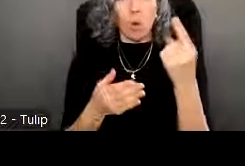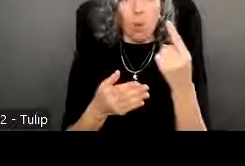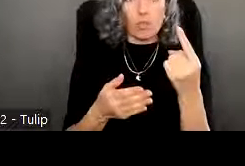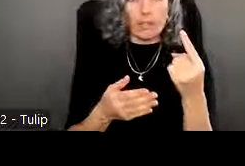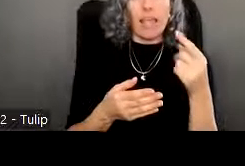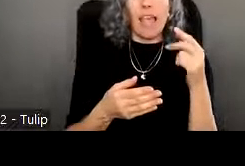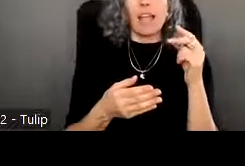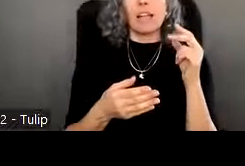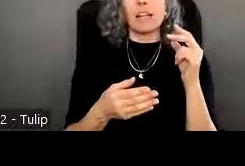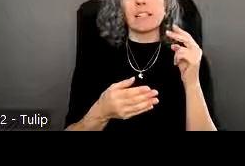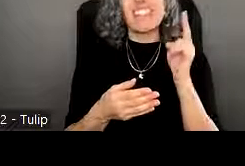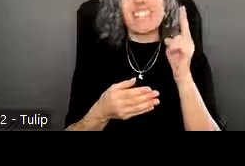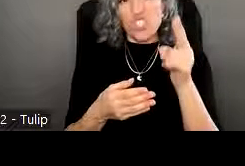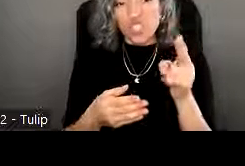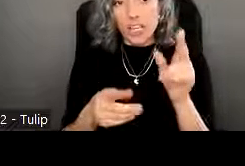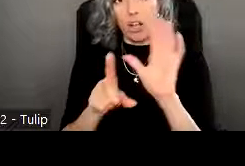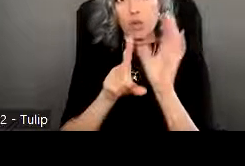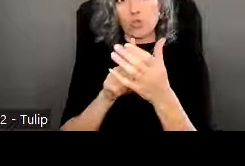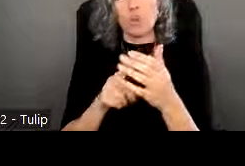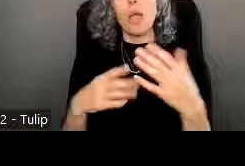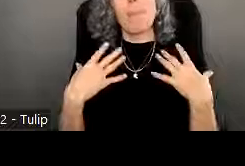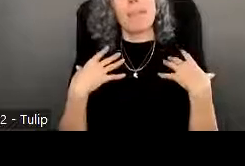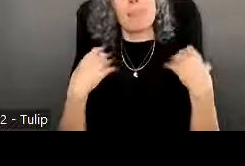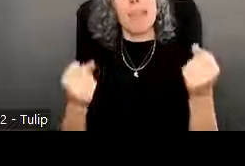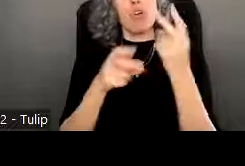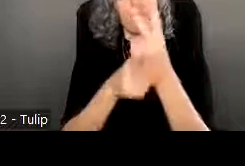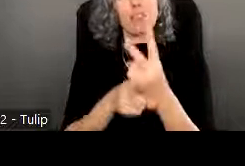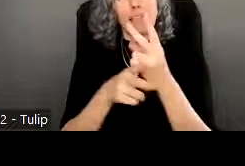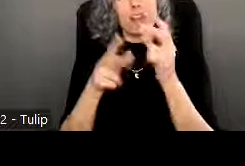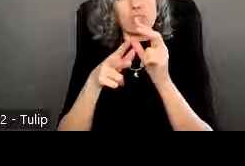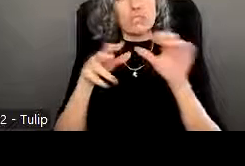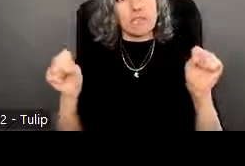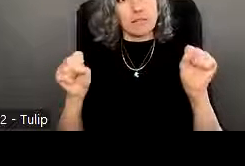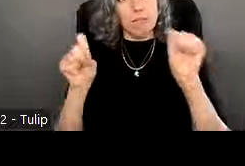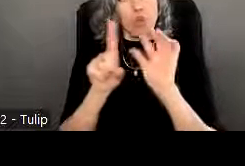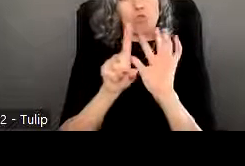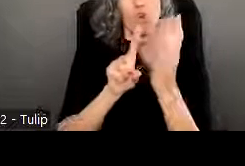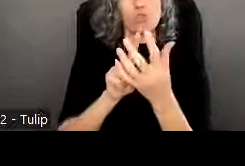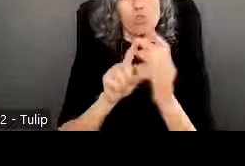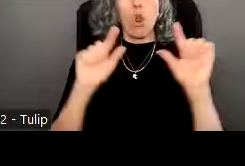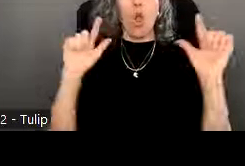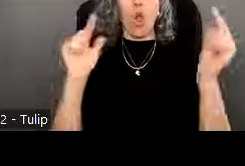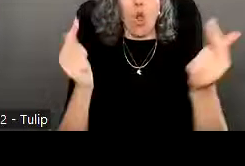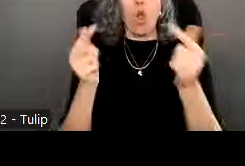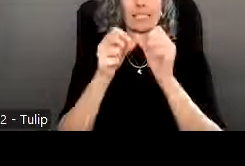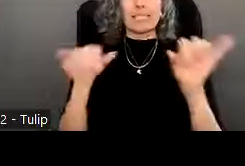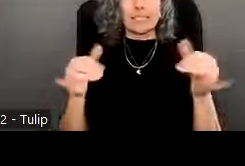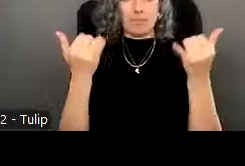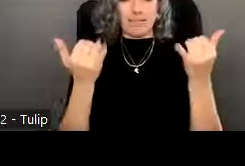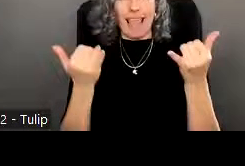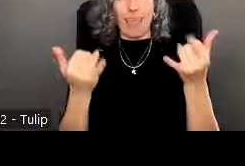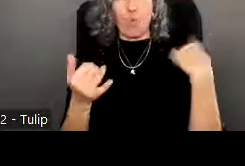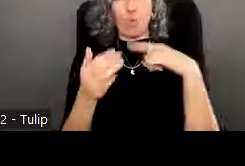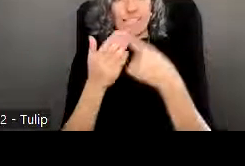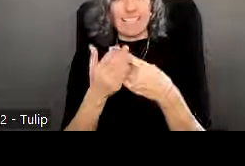heritage culture, but the healthcare systems culture. Every system that we've heard about today has its